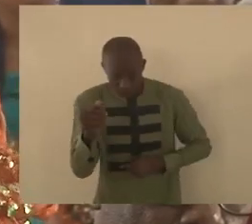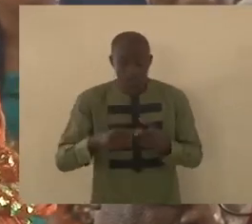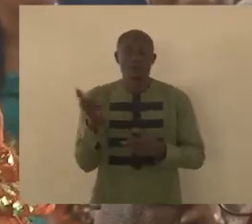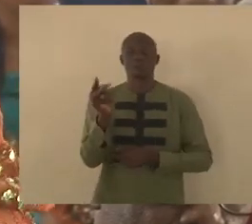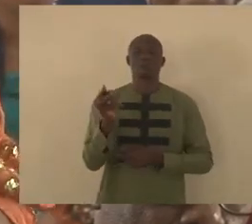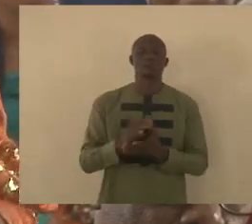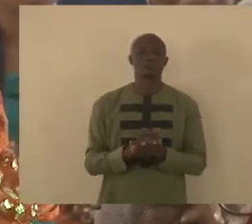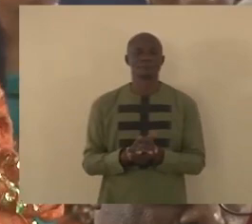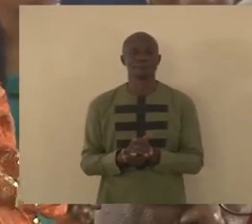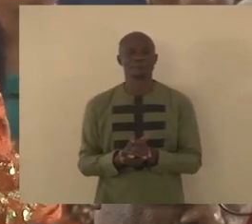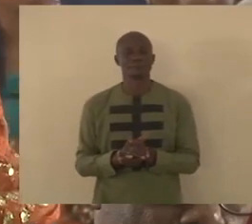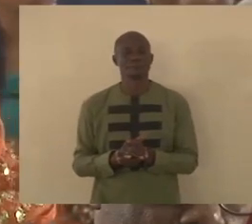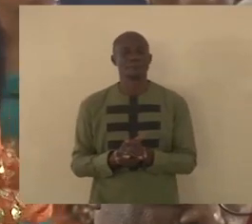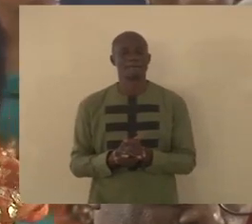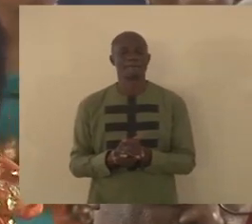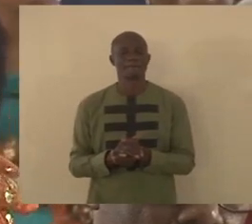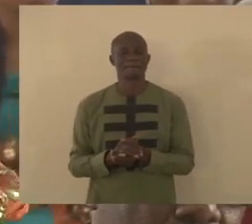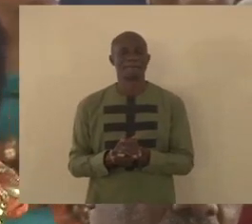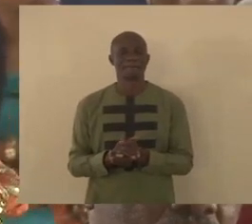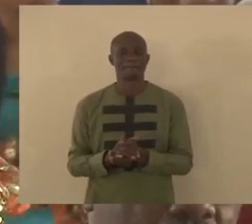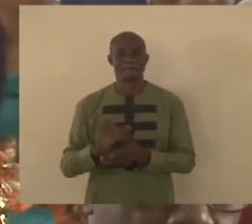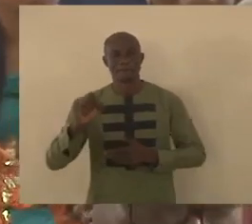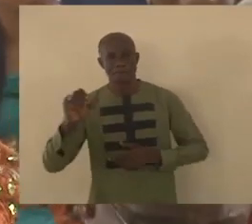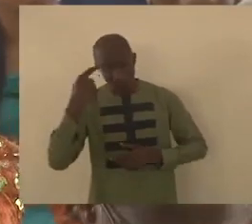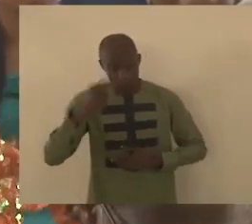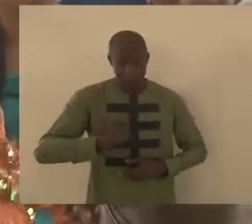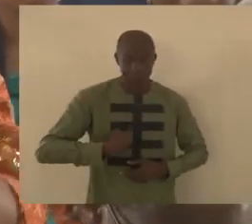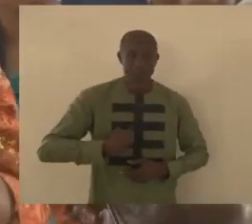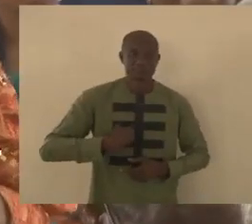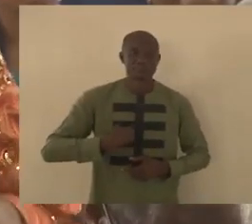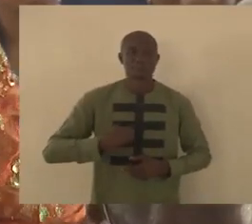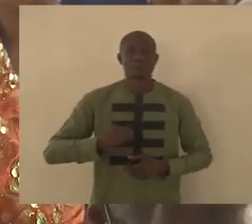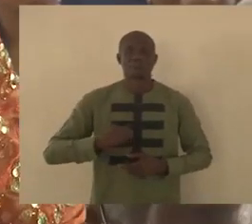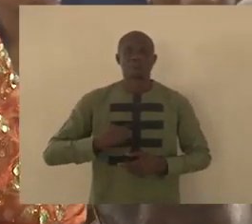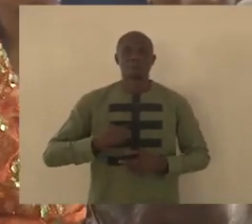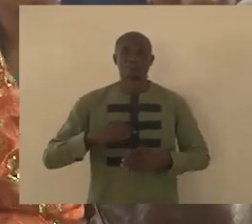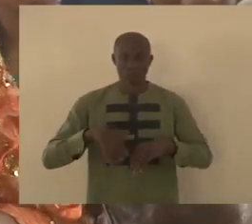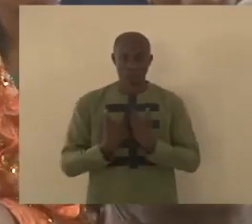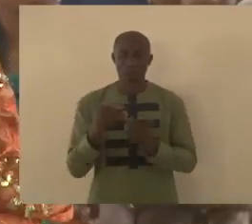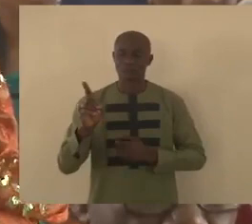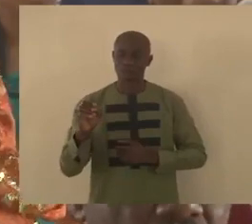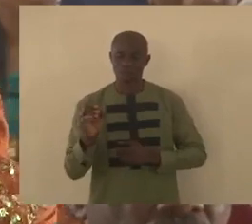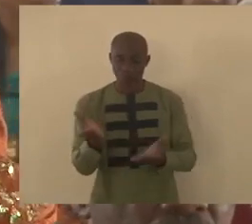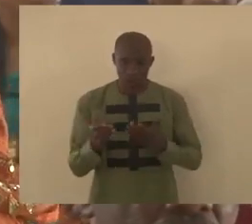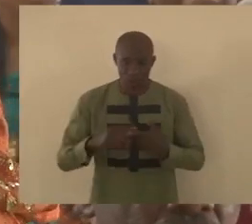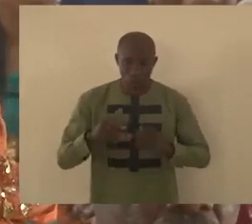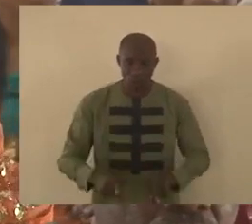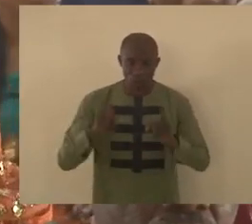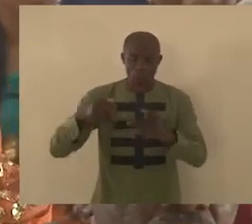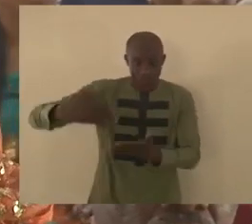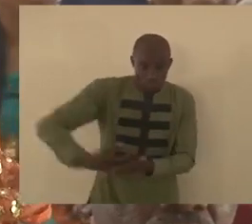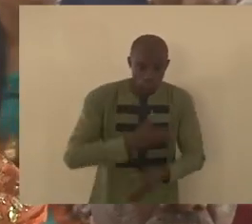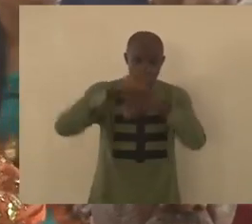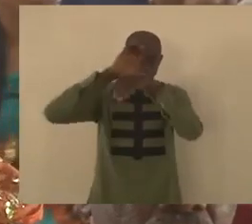them. They become good followers. So for me, how do I want to promote a